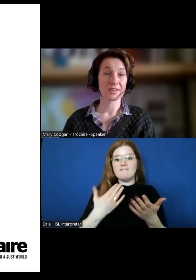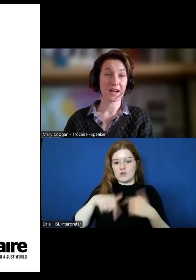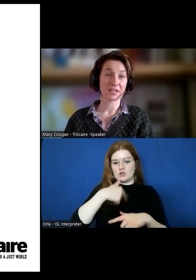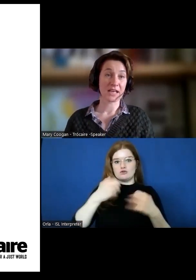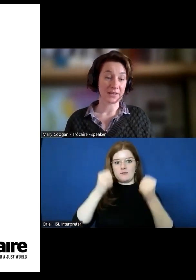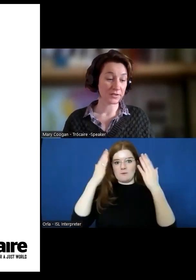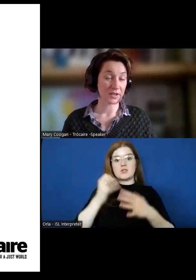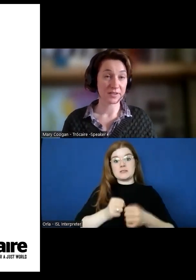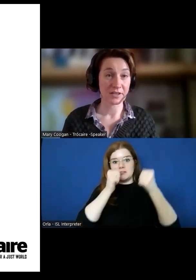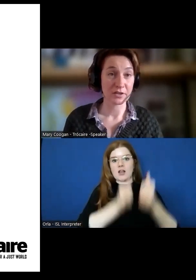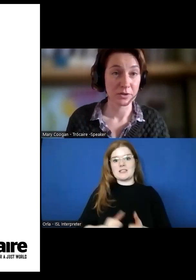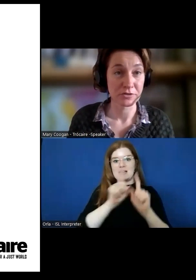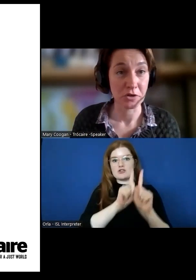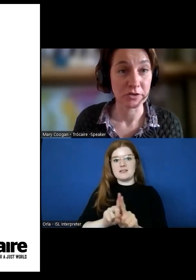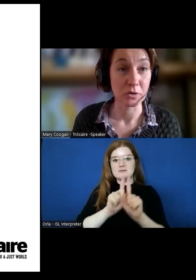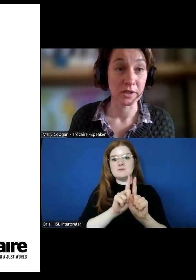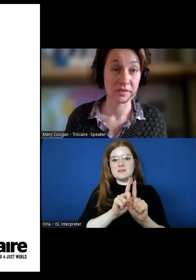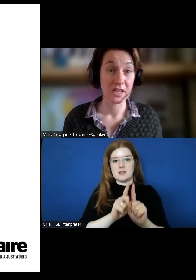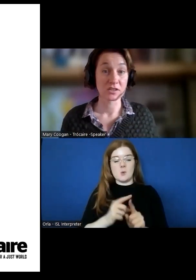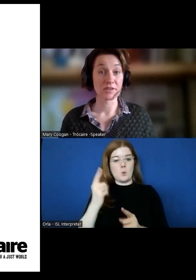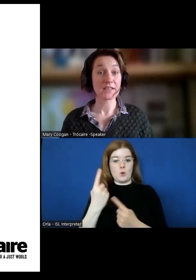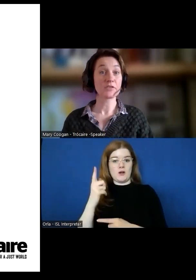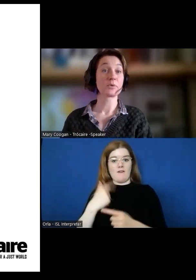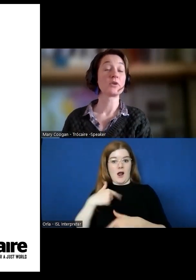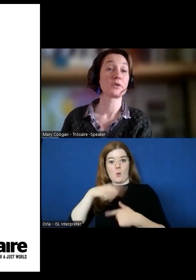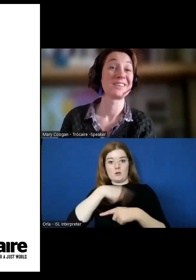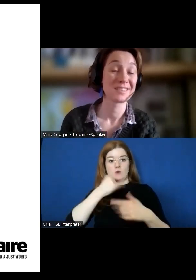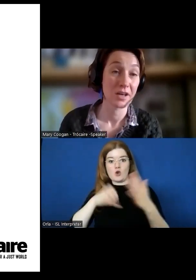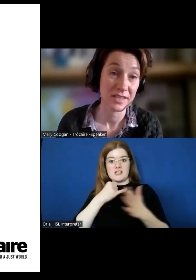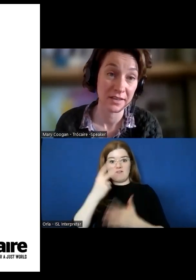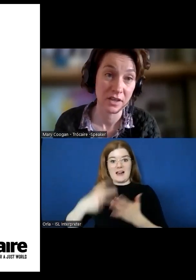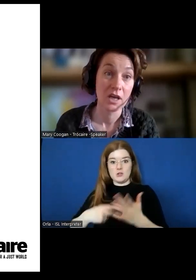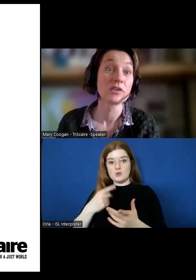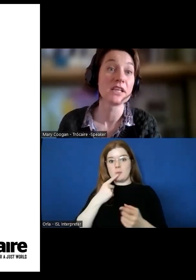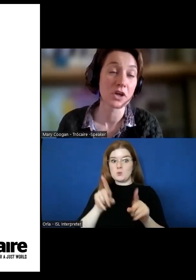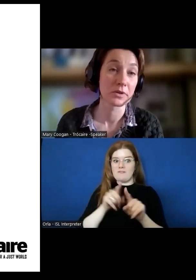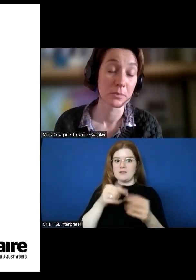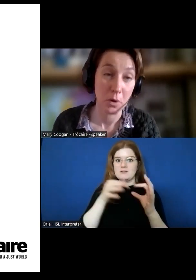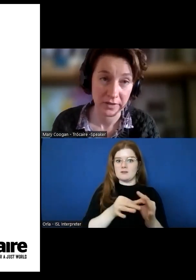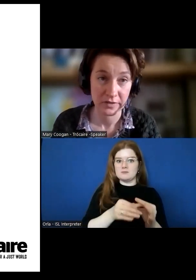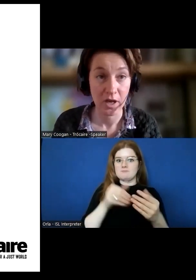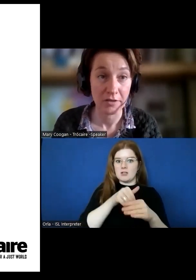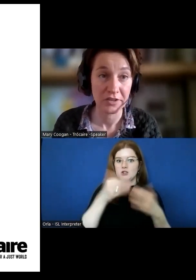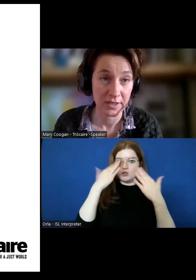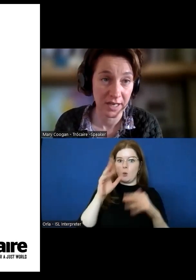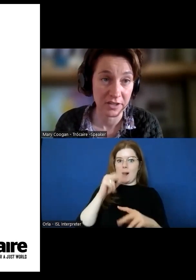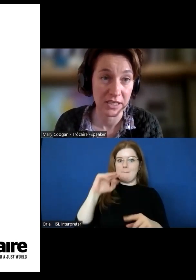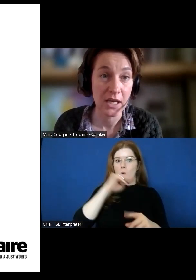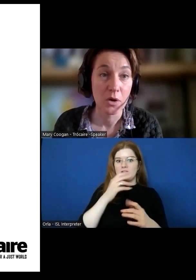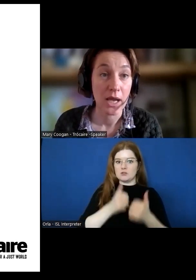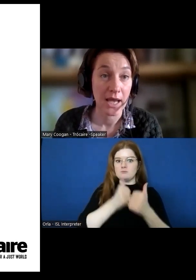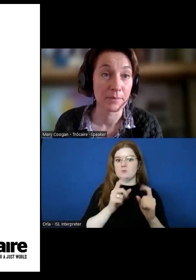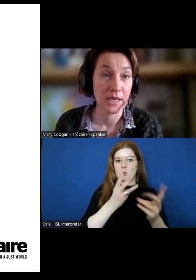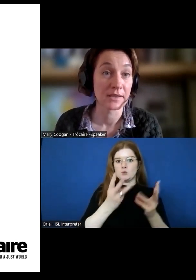on the solidarity angle. Solidarity is one of Trócaire's organisational values, but also in this context, really showing the importance of